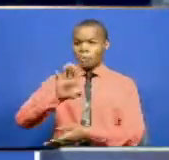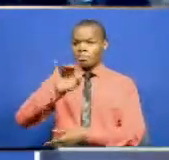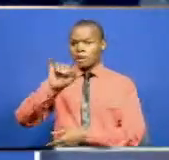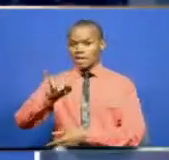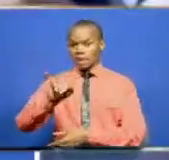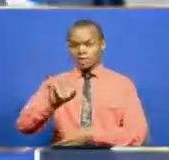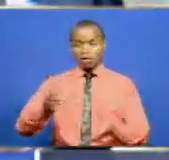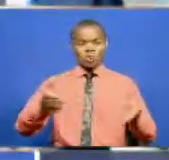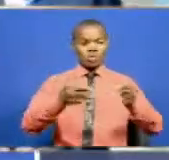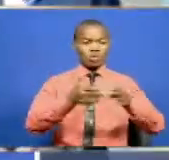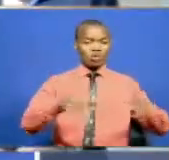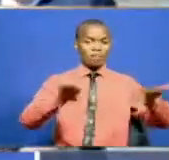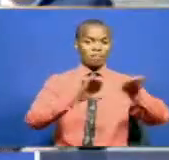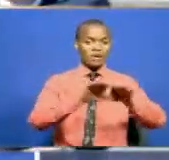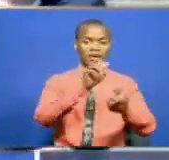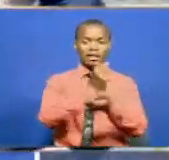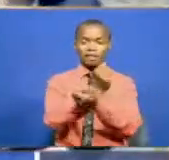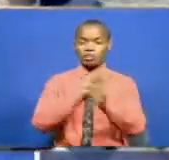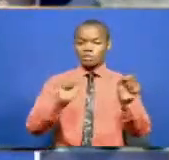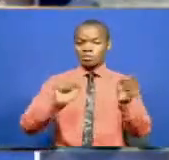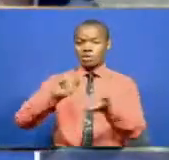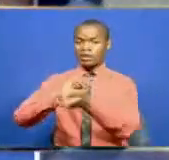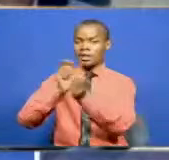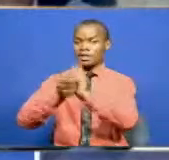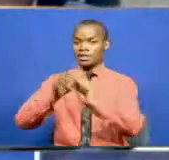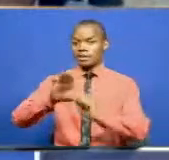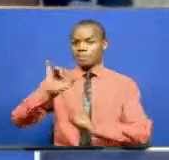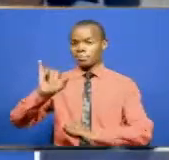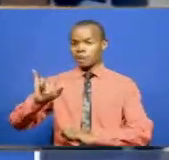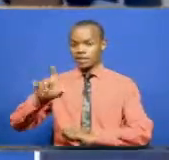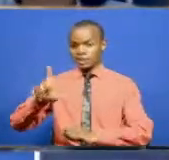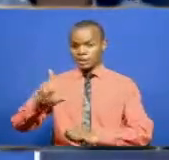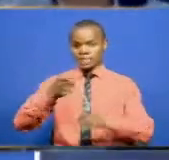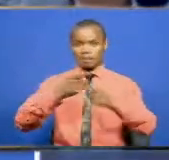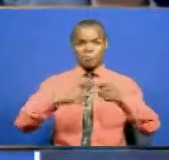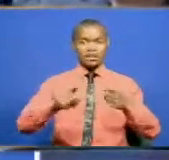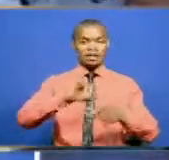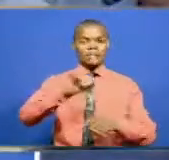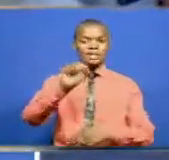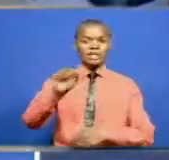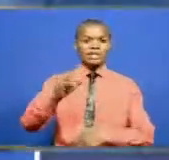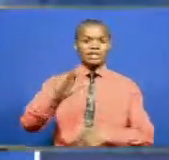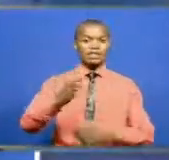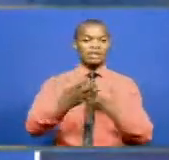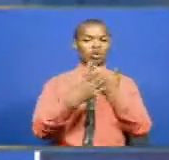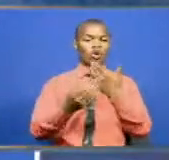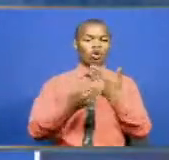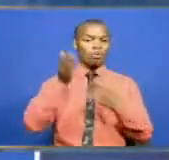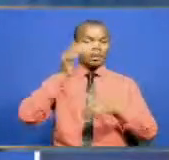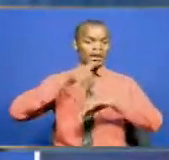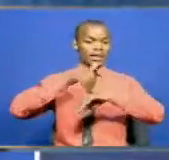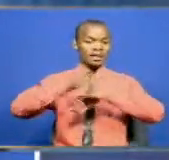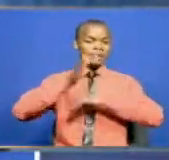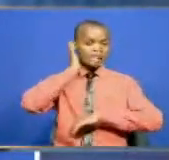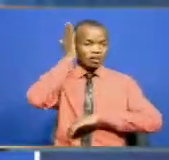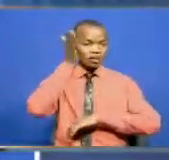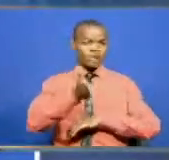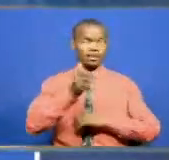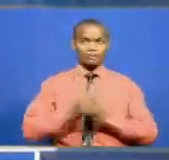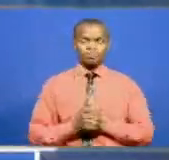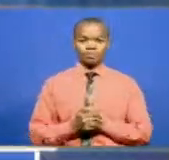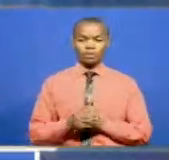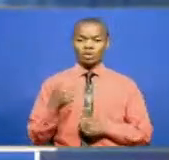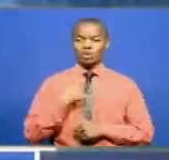for any more amendments to the bill, the JSC will still send them a copy of the recommendations. We are making our position